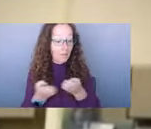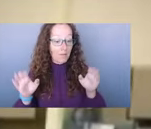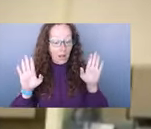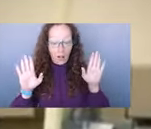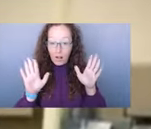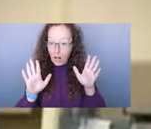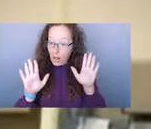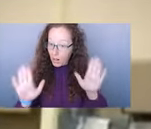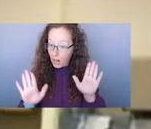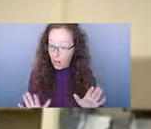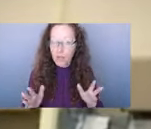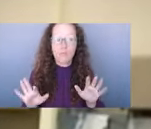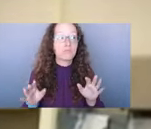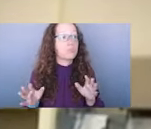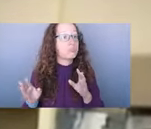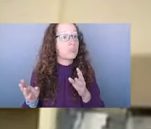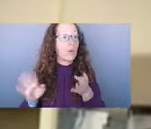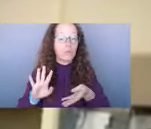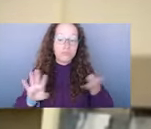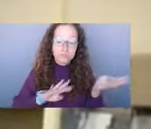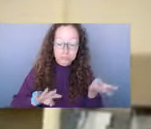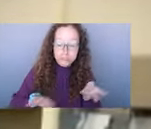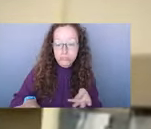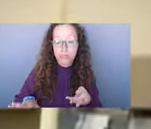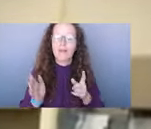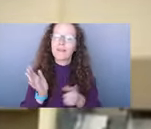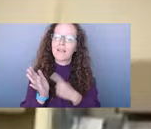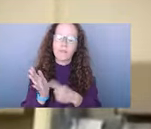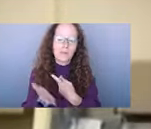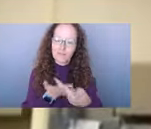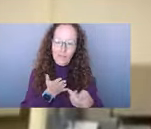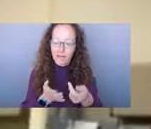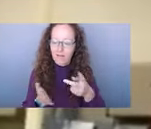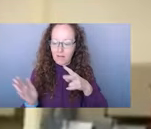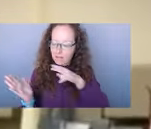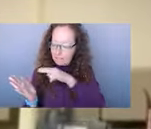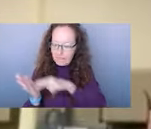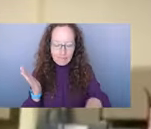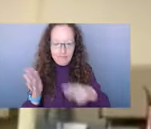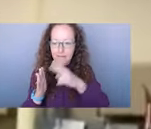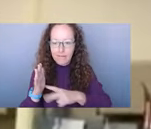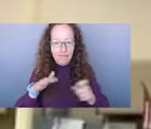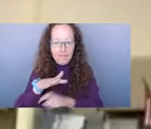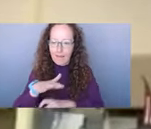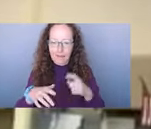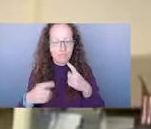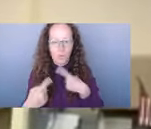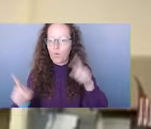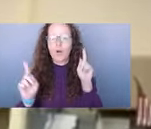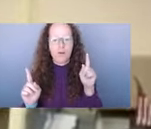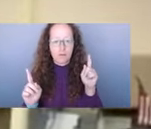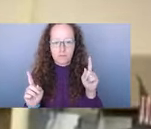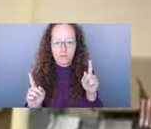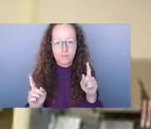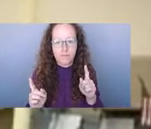to read a ballot and determine its voter intent. And there's really three common scenarios. One is write-in candidates. Our